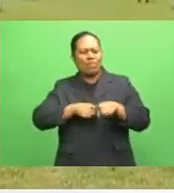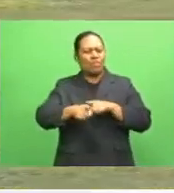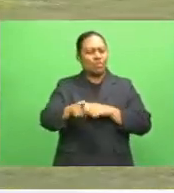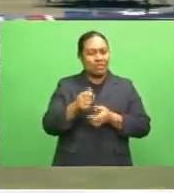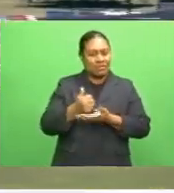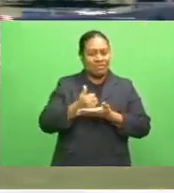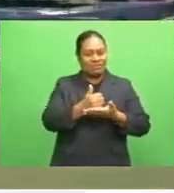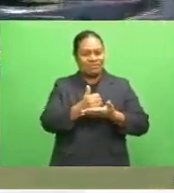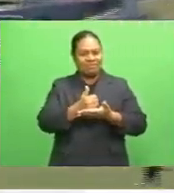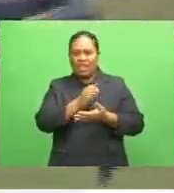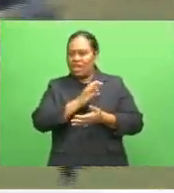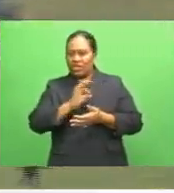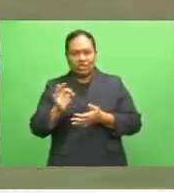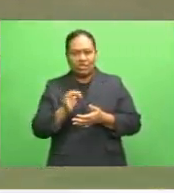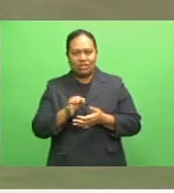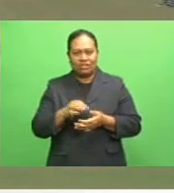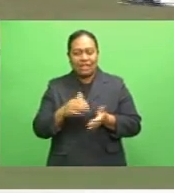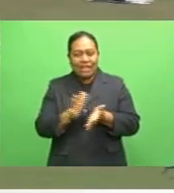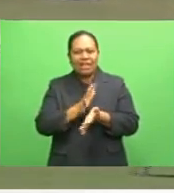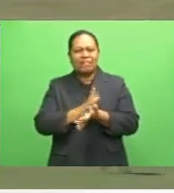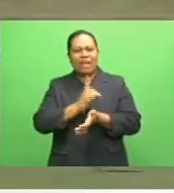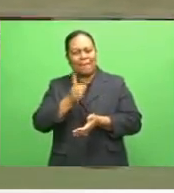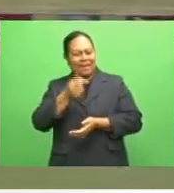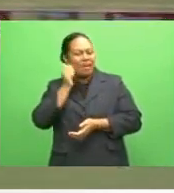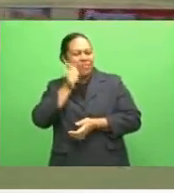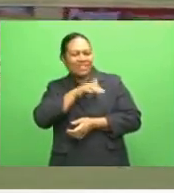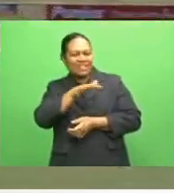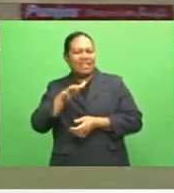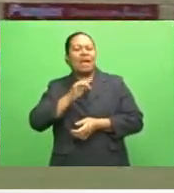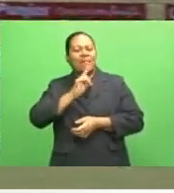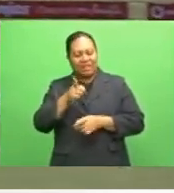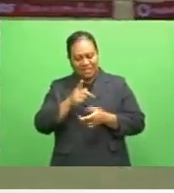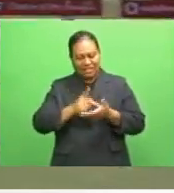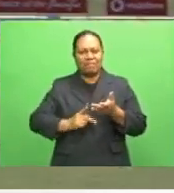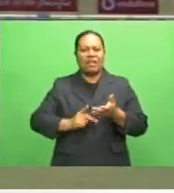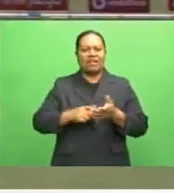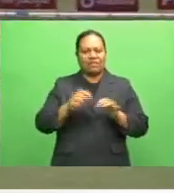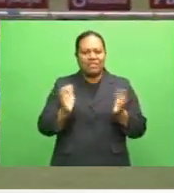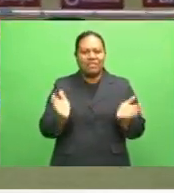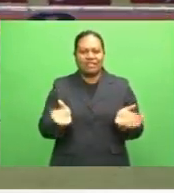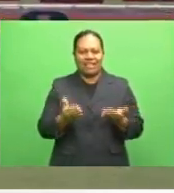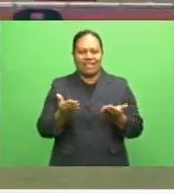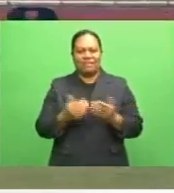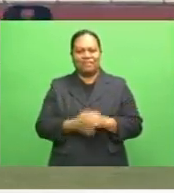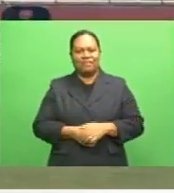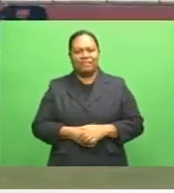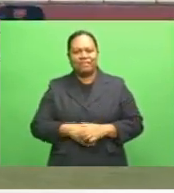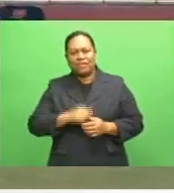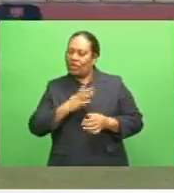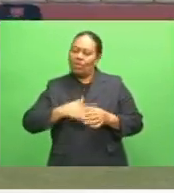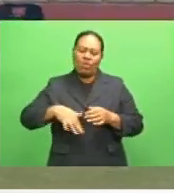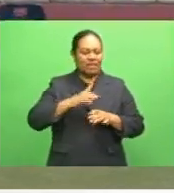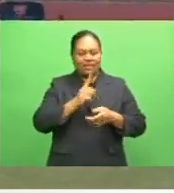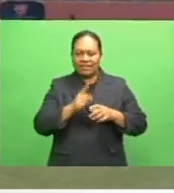disappointed. Apologize to them. But that's part of football. Football happens is on the day. What happens is all different.